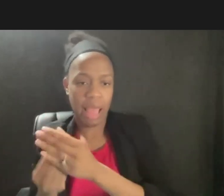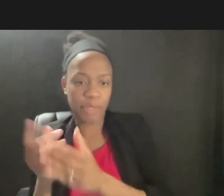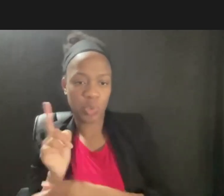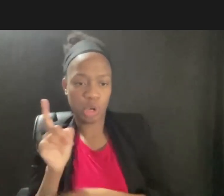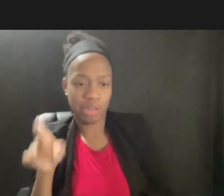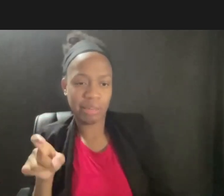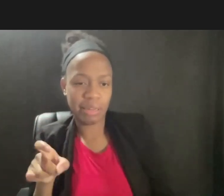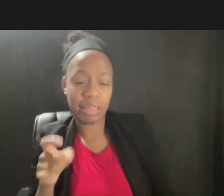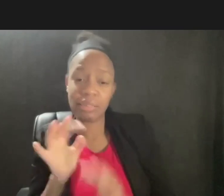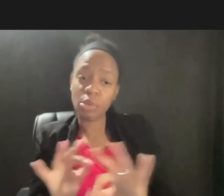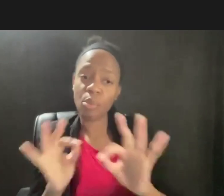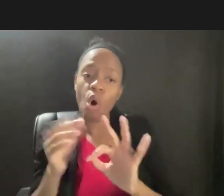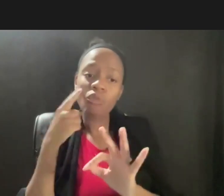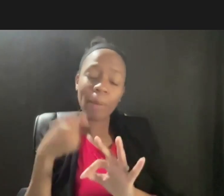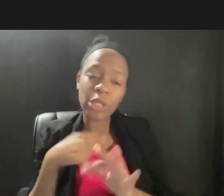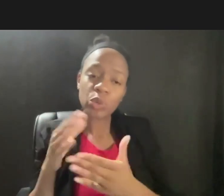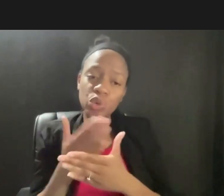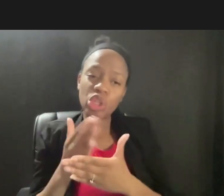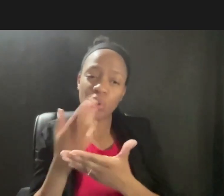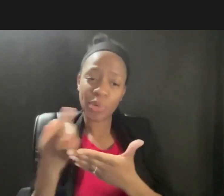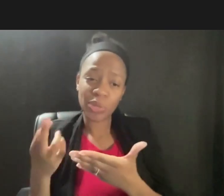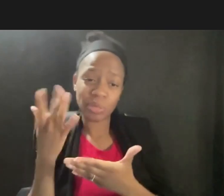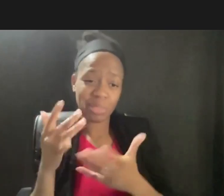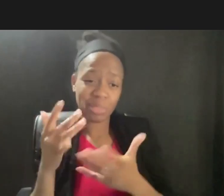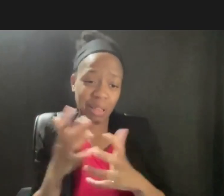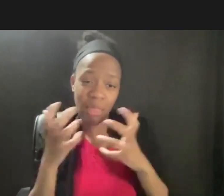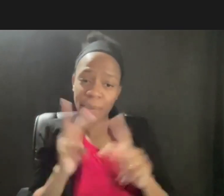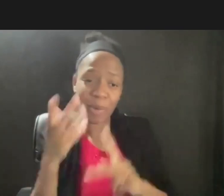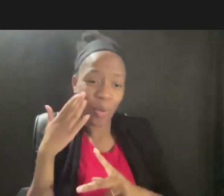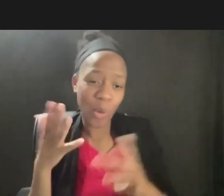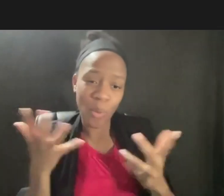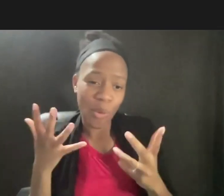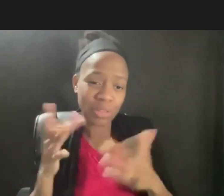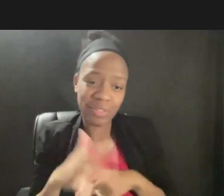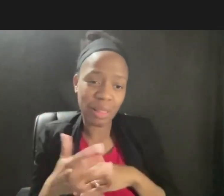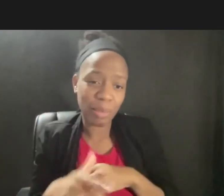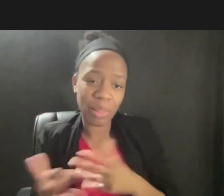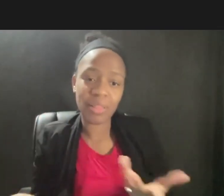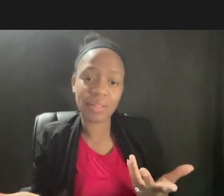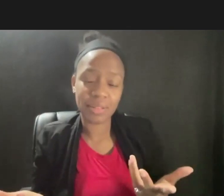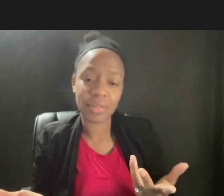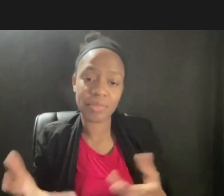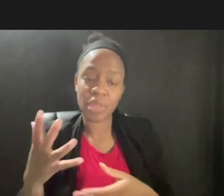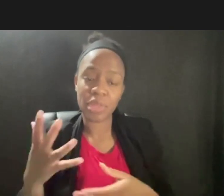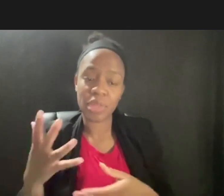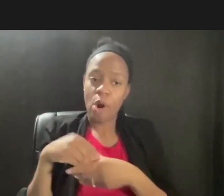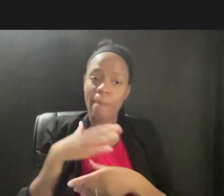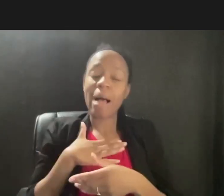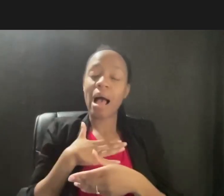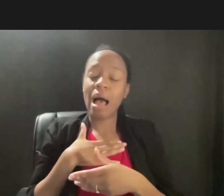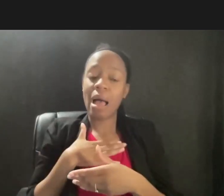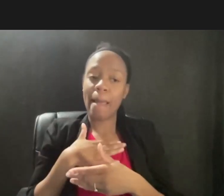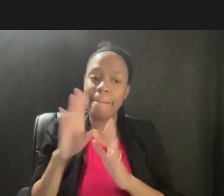important for me to share those resources because a lot of people don't know what's available. Part of my background has